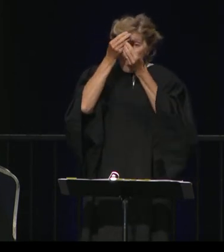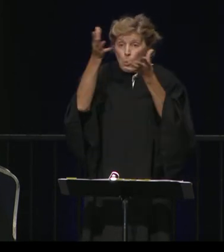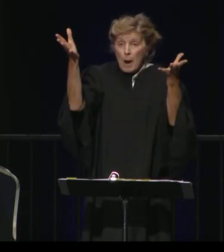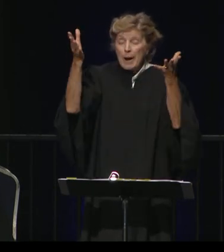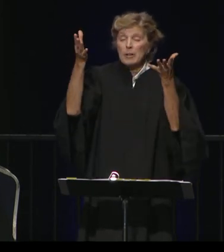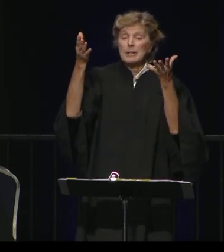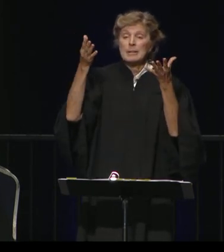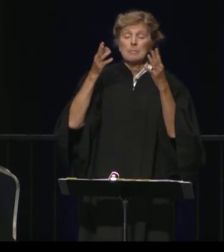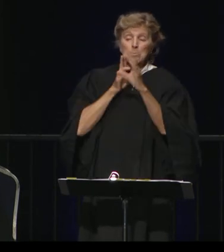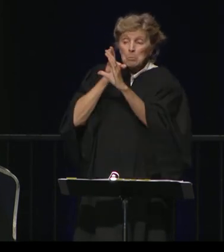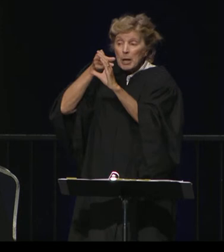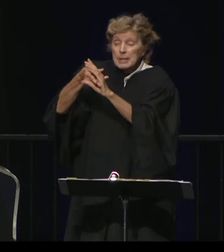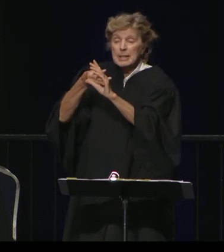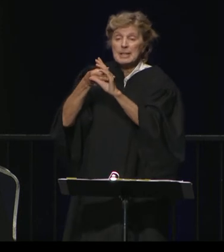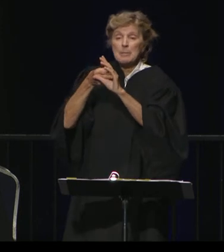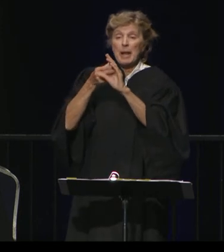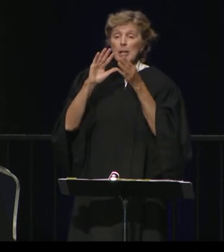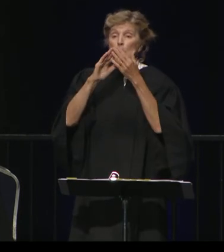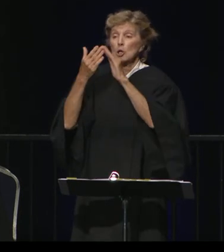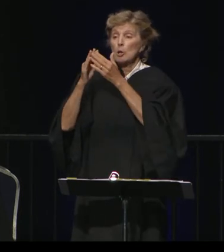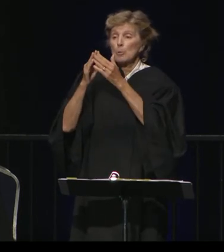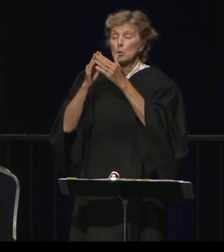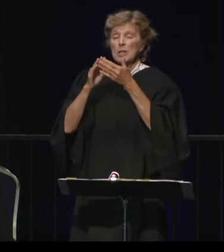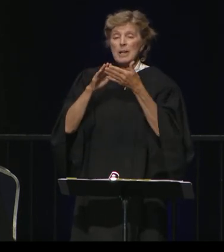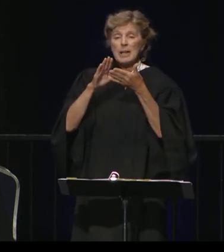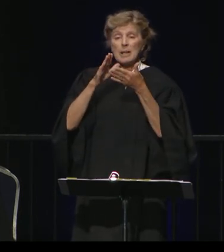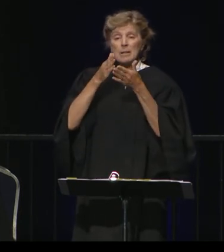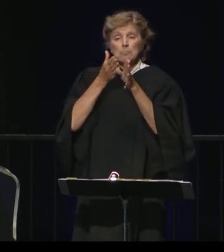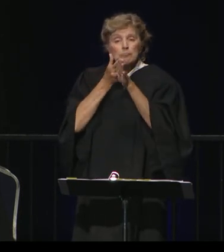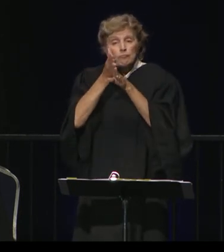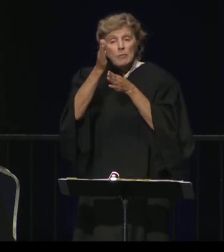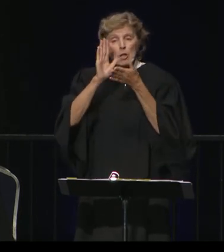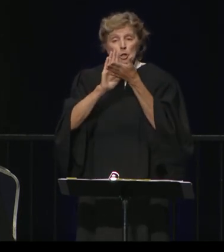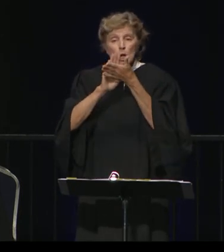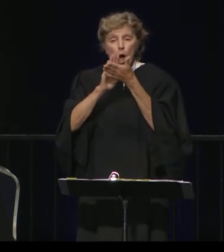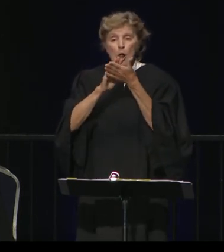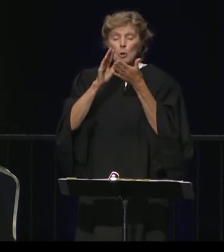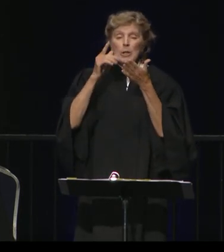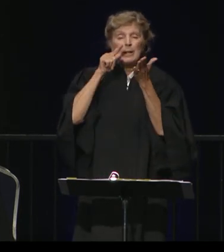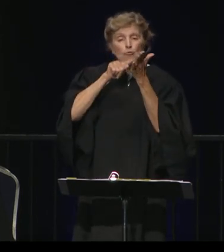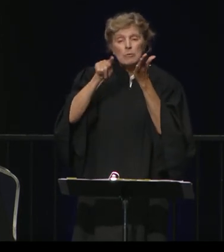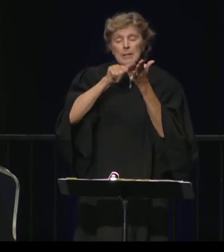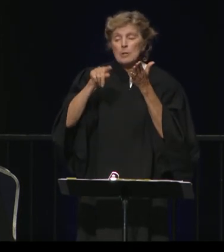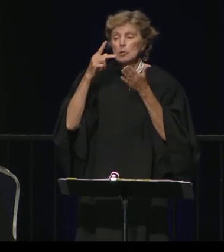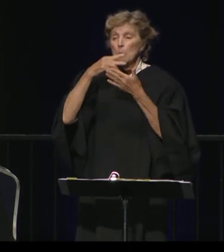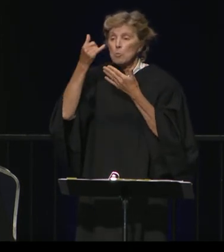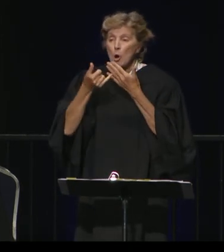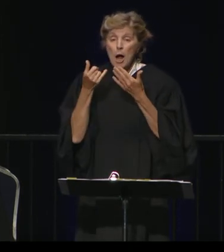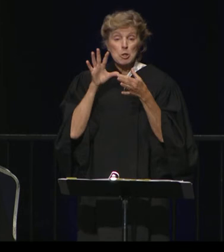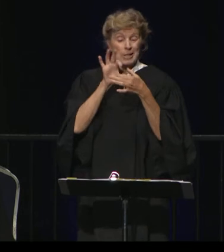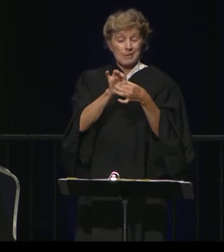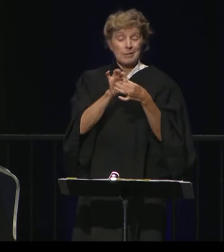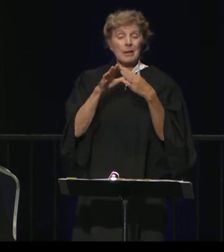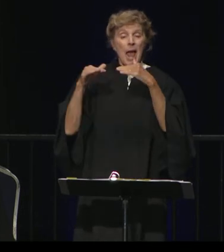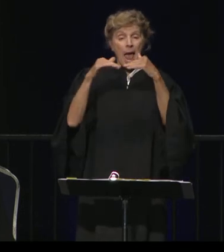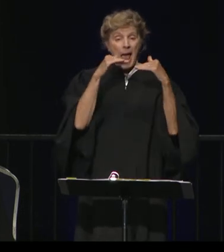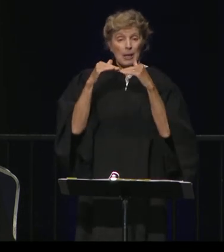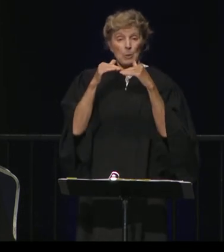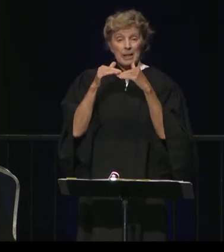participation in community engaged scholarly research and creative projects on equity and